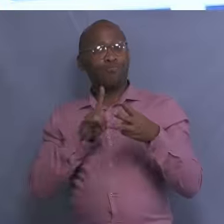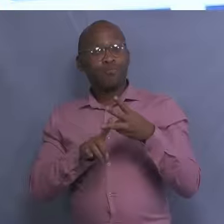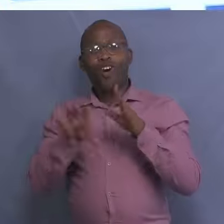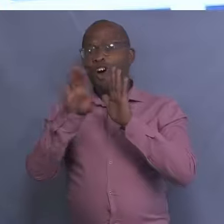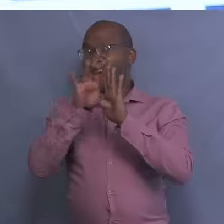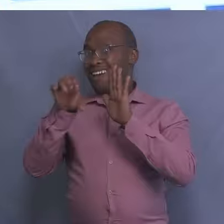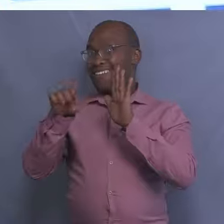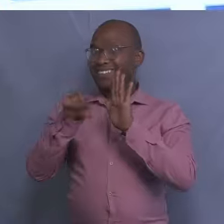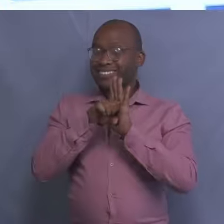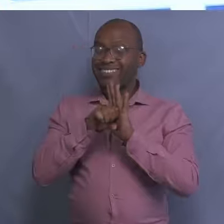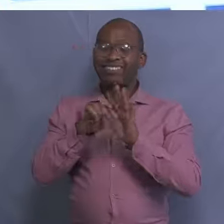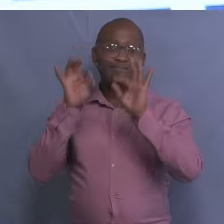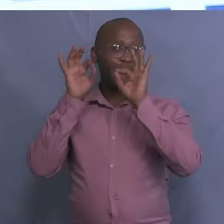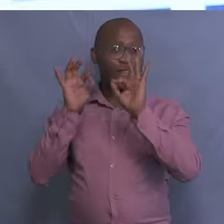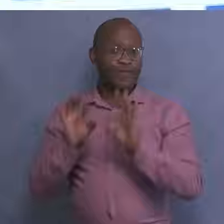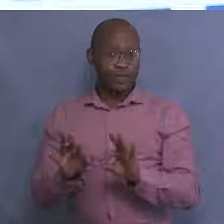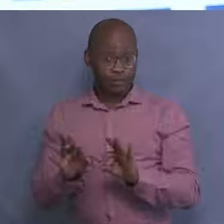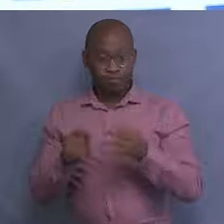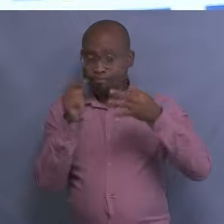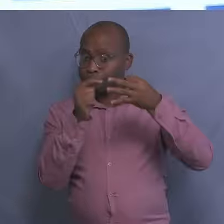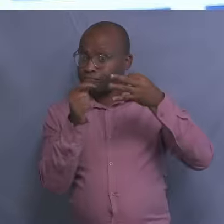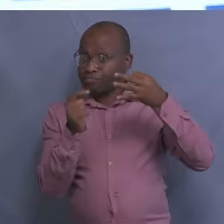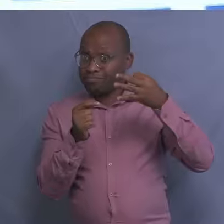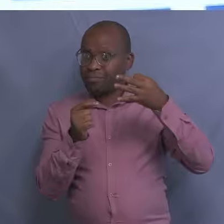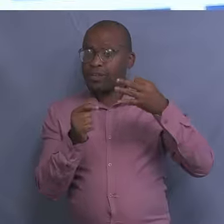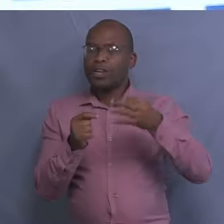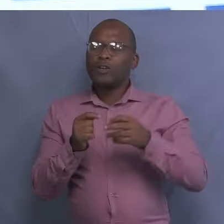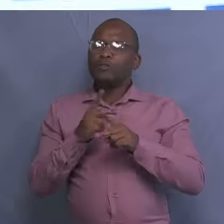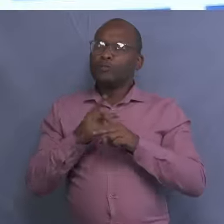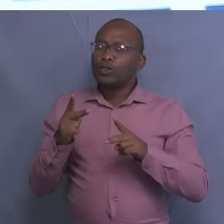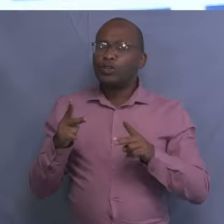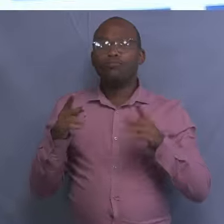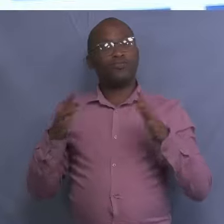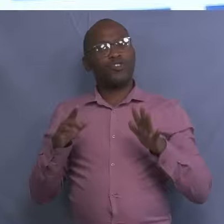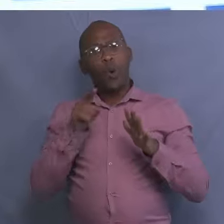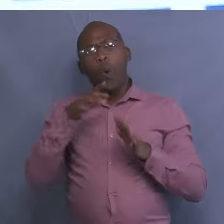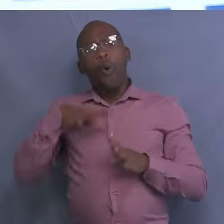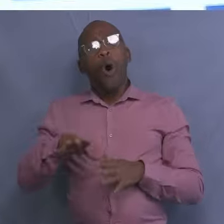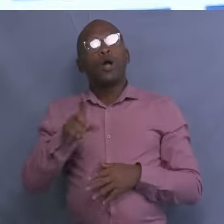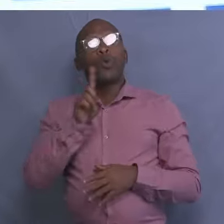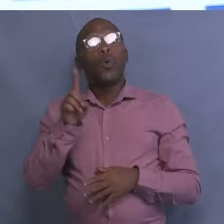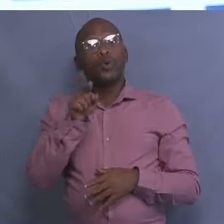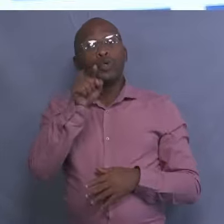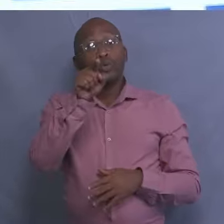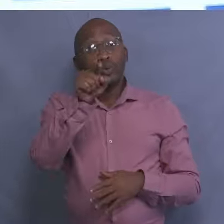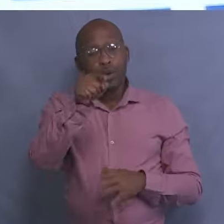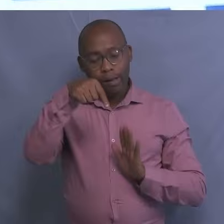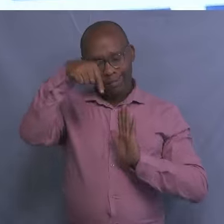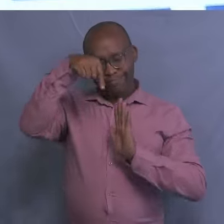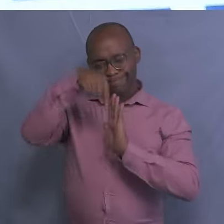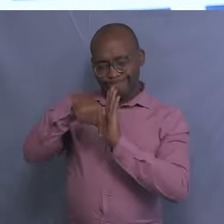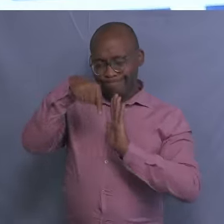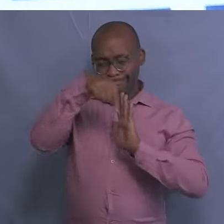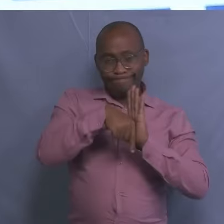must understand, grade 12s, that this type of question will require you to have an in-depth understanding of these